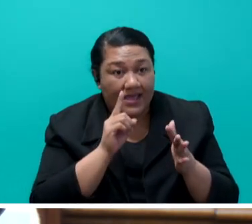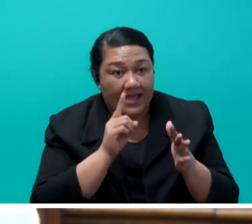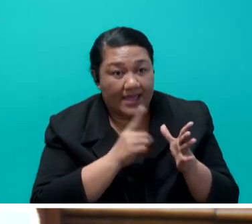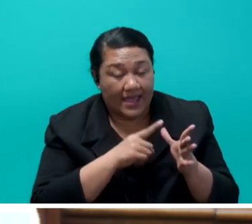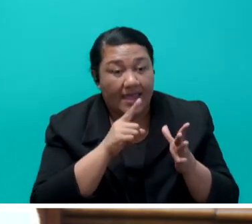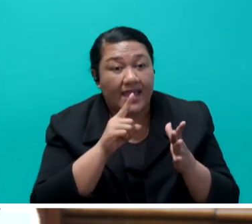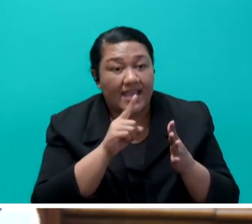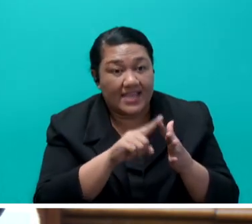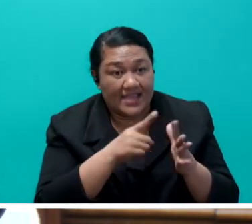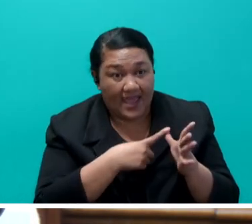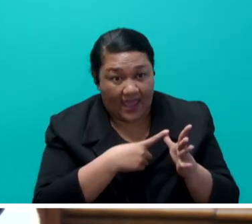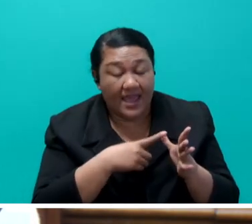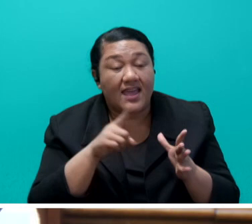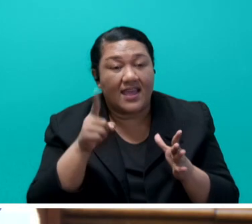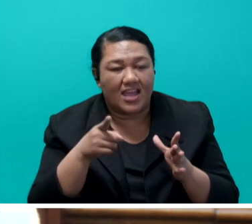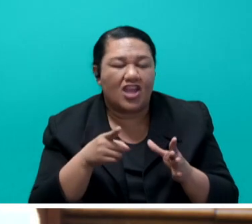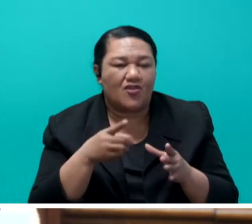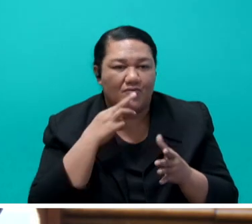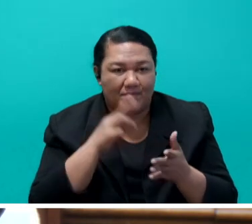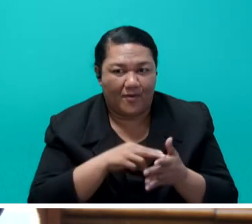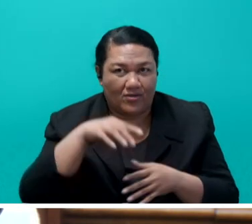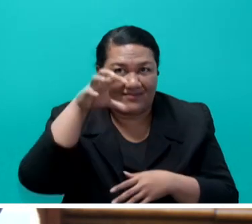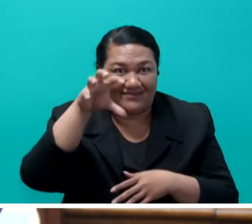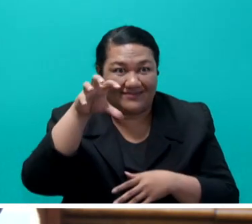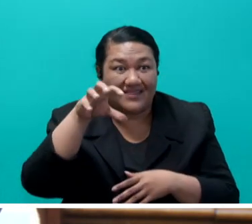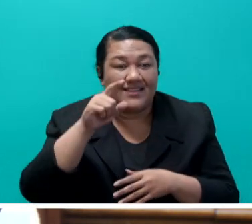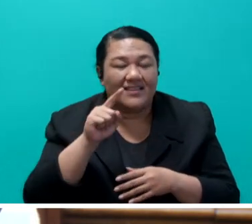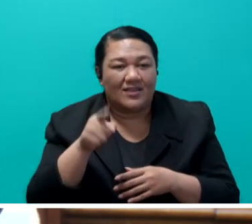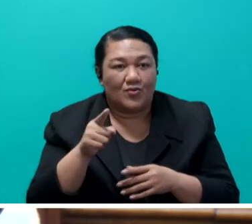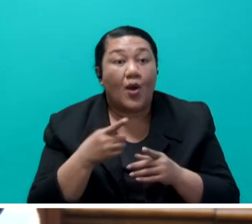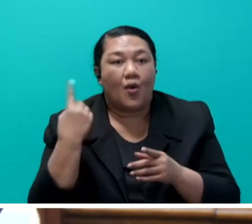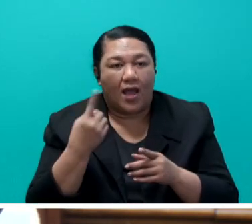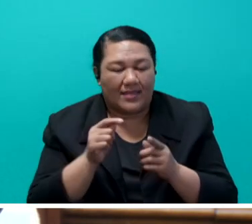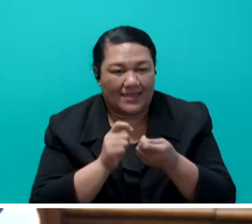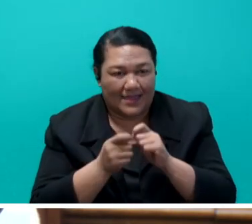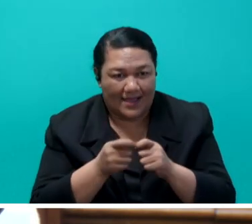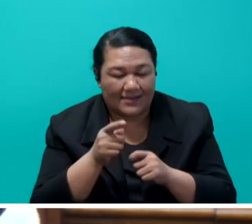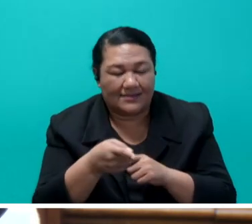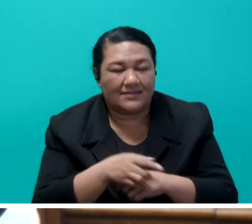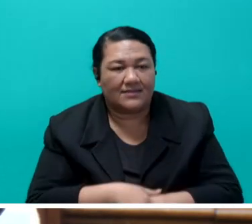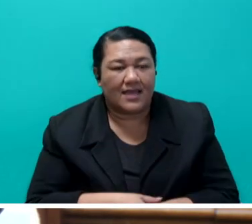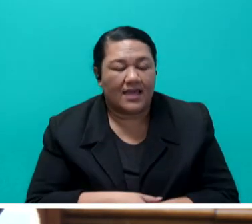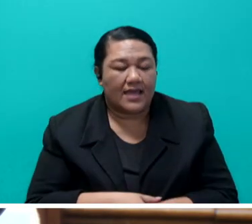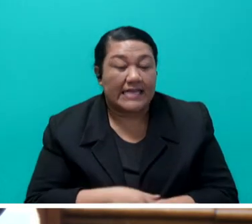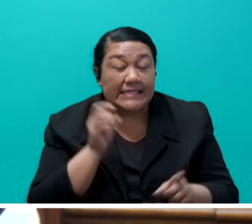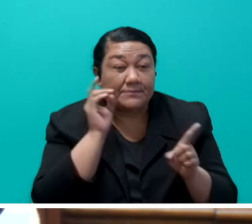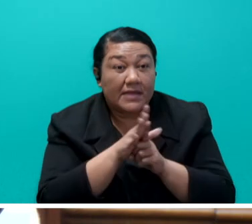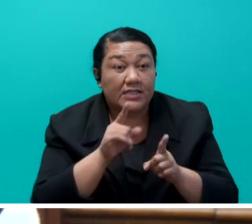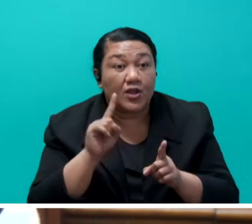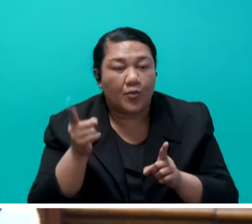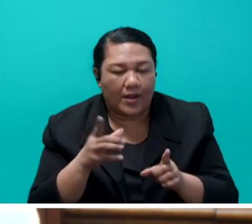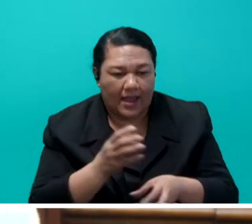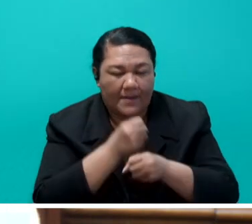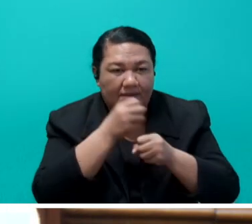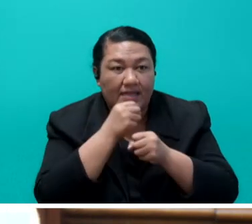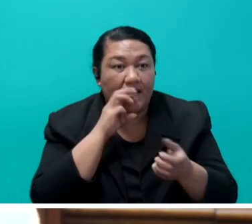the IAEA needs to be established to continue dialogue on the issue, particularly on the provision of updates and reporting